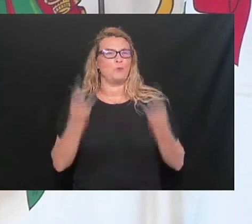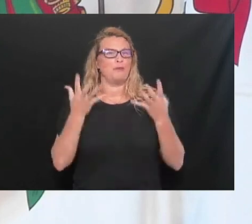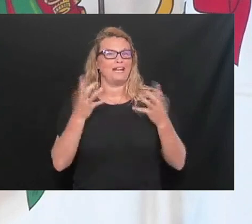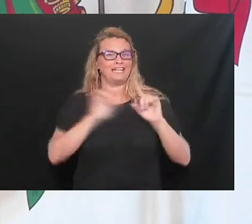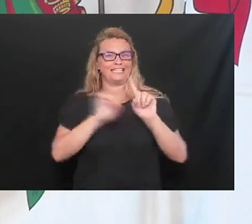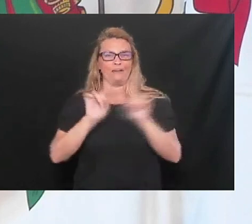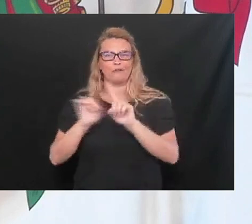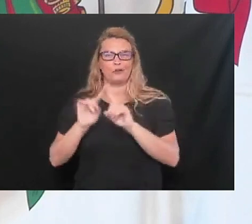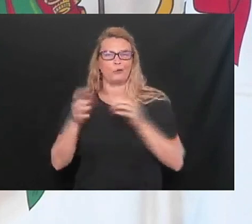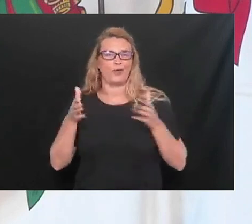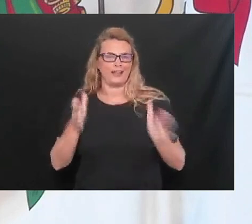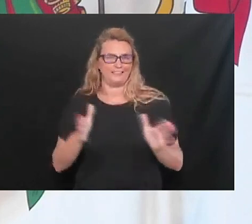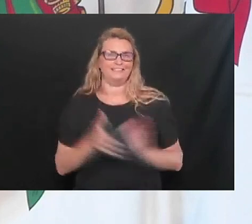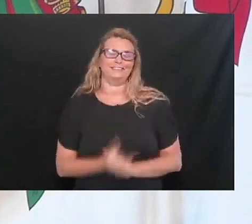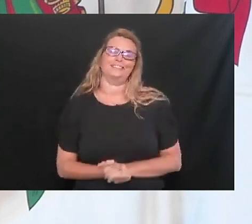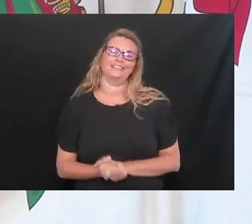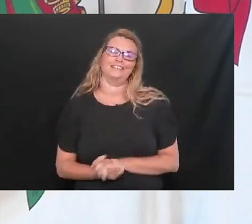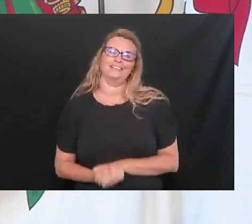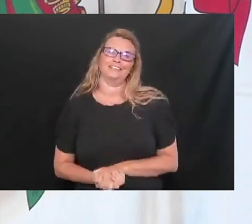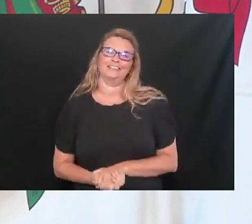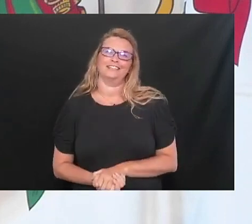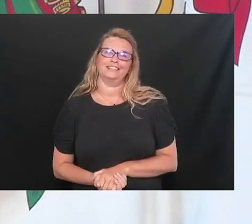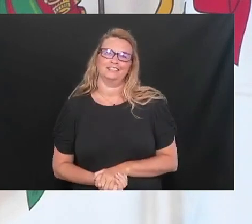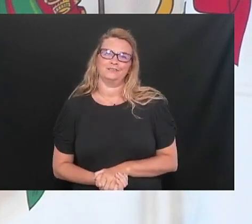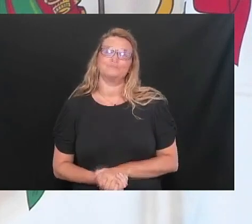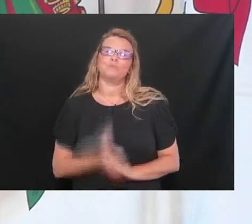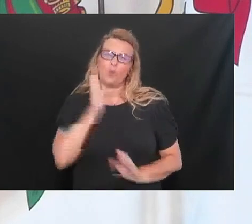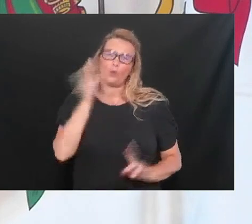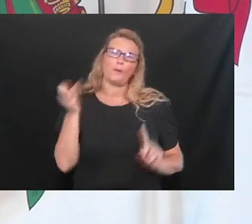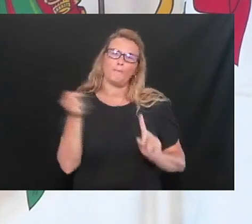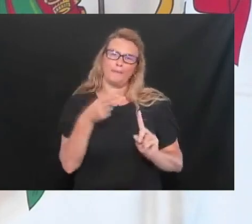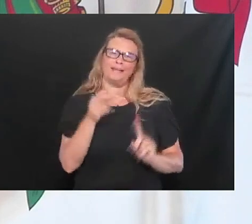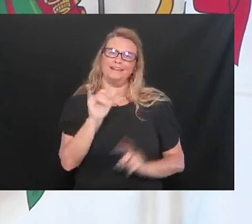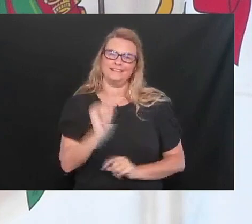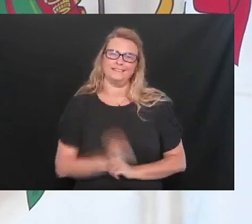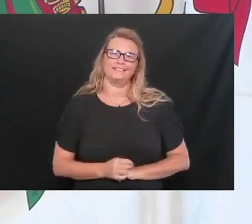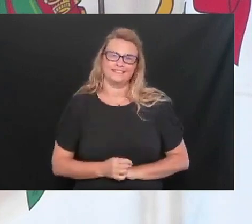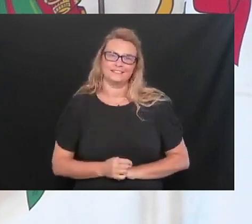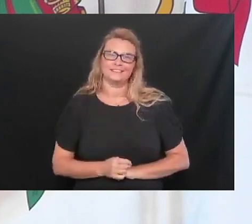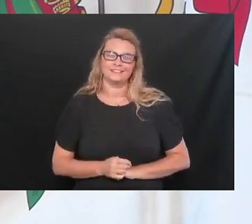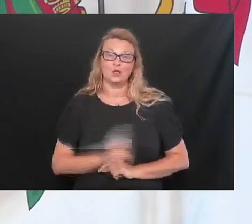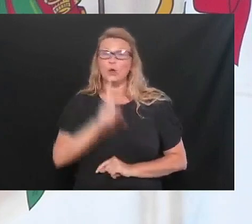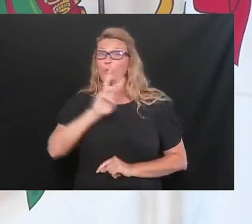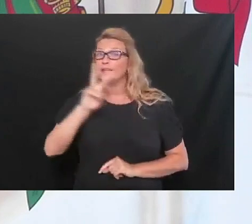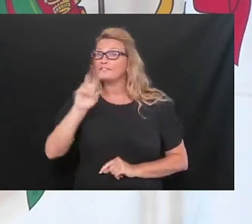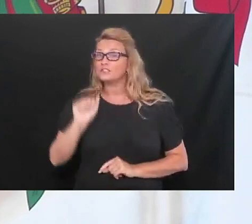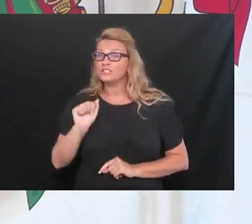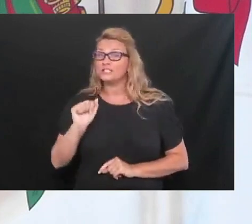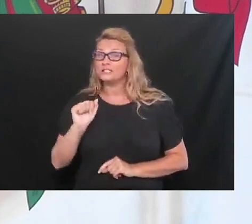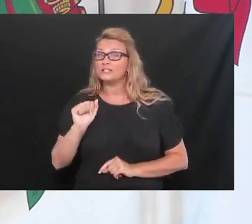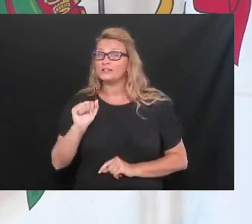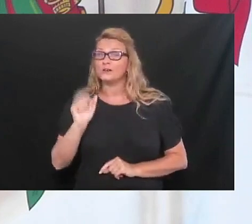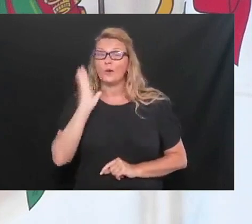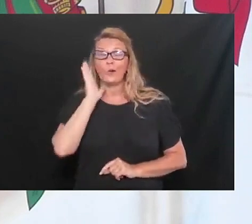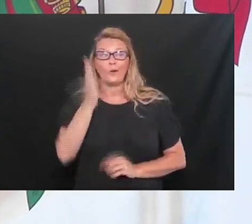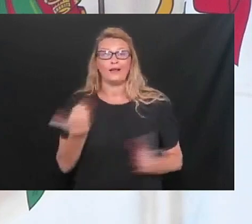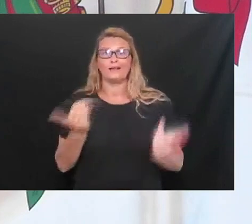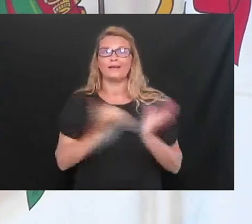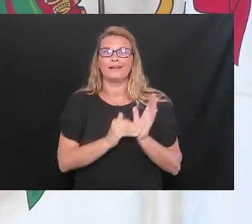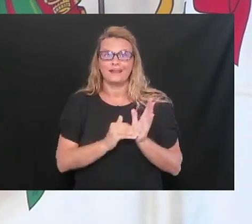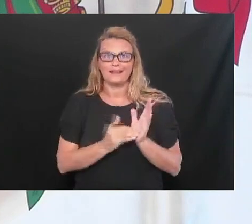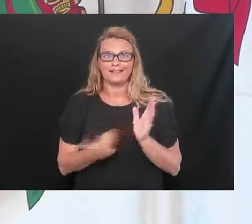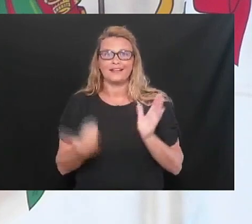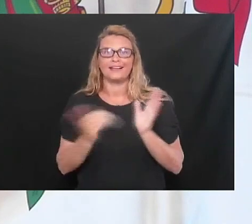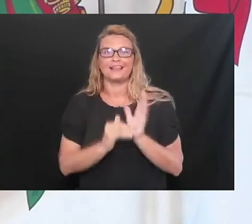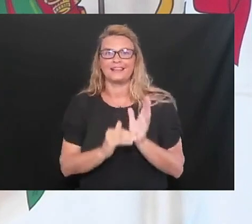ways. We're absolutely going to beat this thing. And then West Virginia is going to be just what it is over and over and over in the